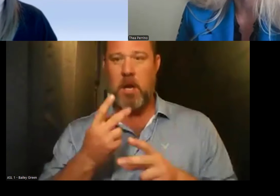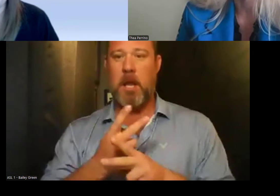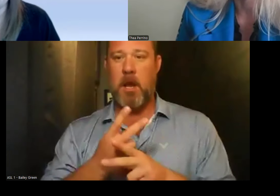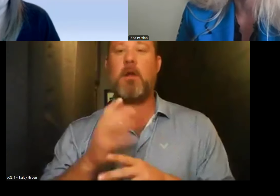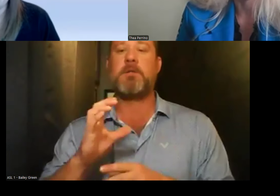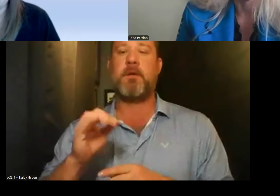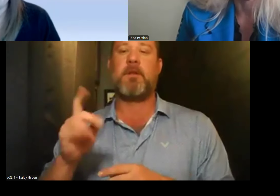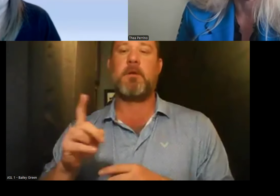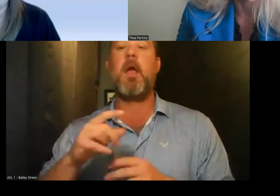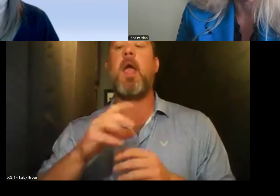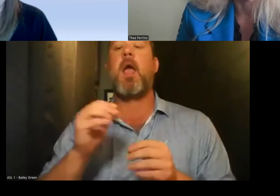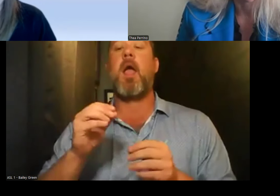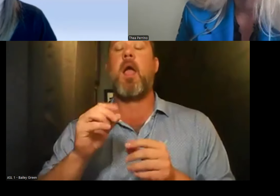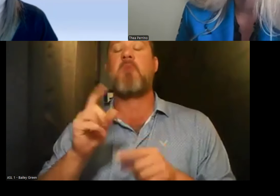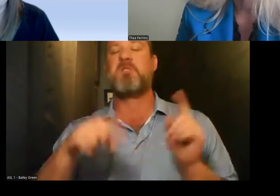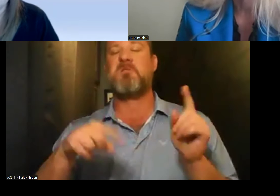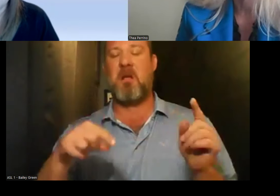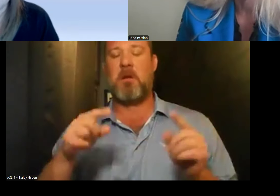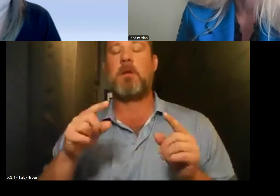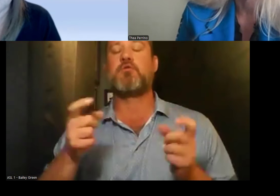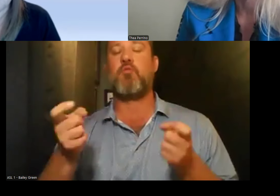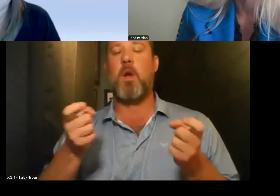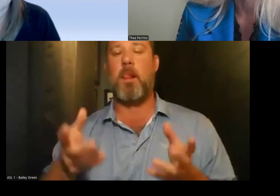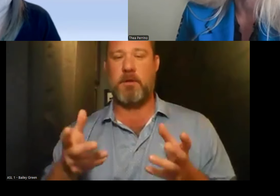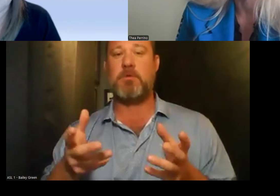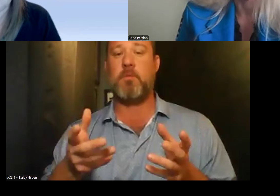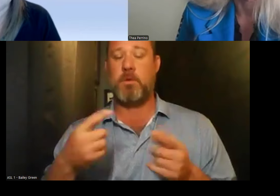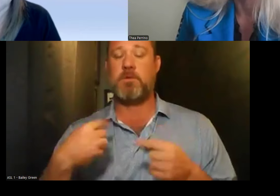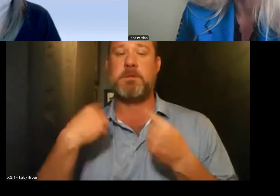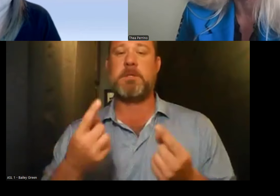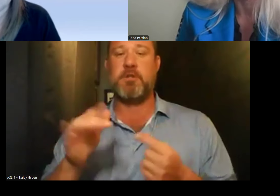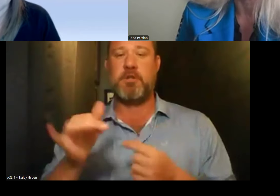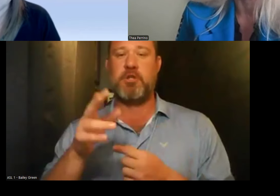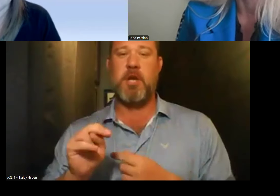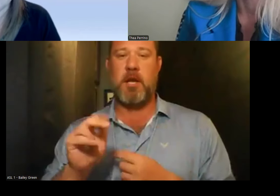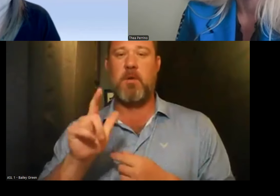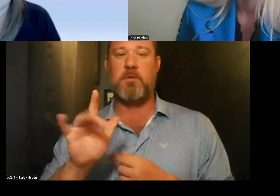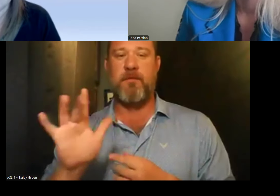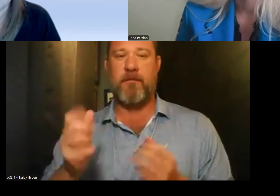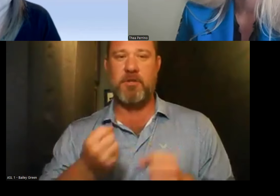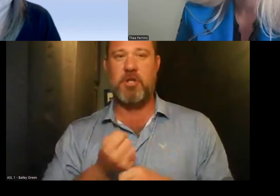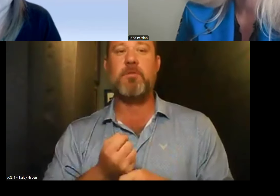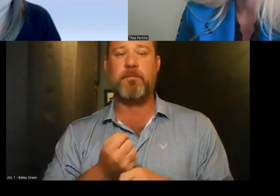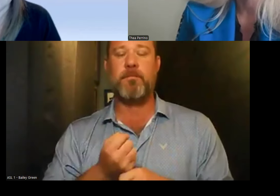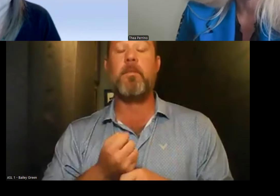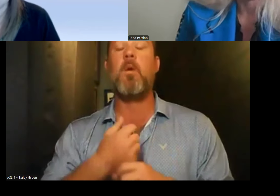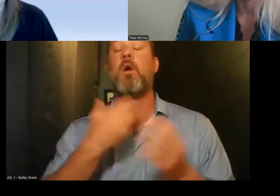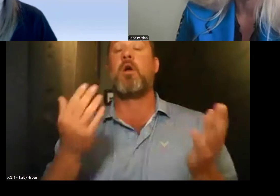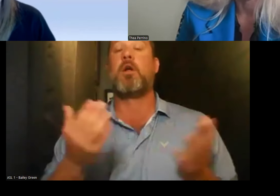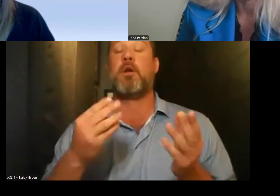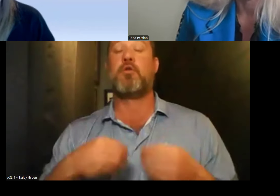and miscellaneous regulation package, which has been in effect since January of 2025. We're